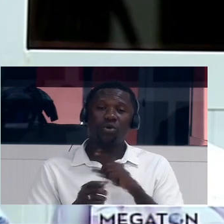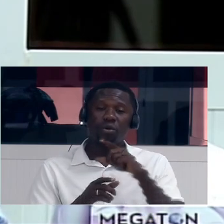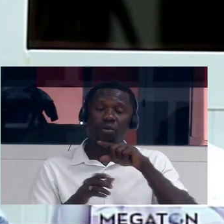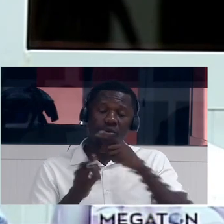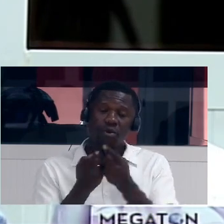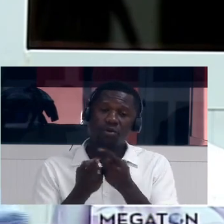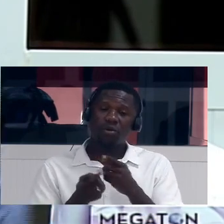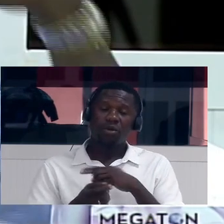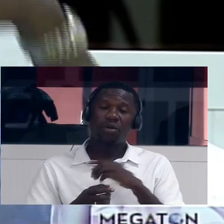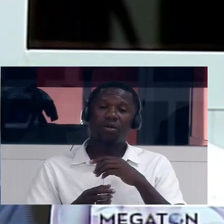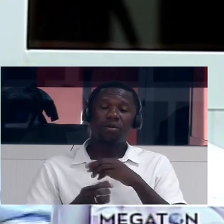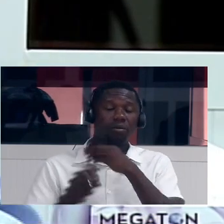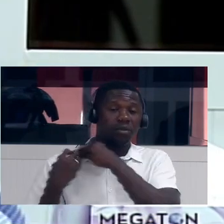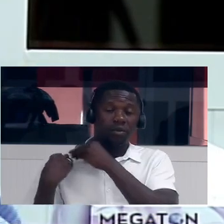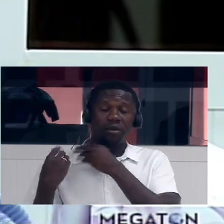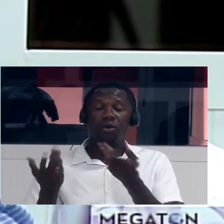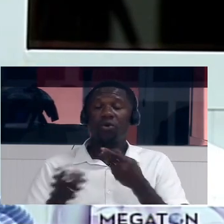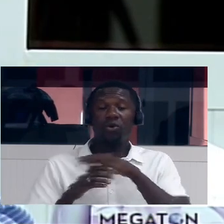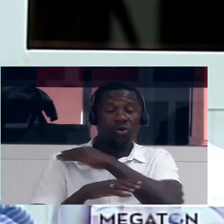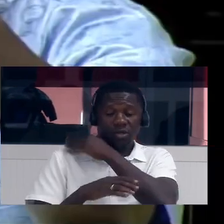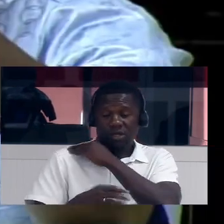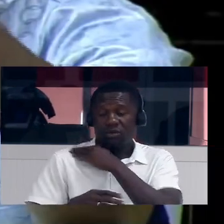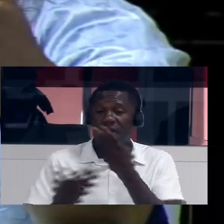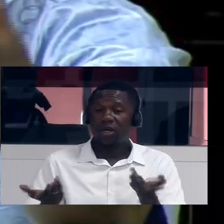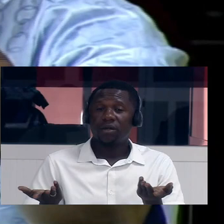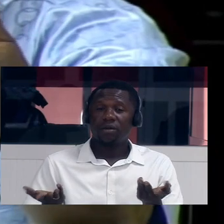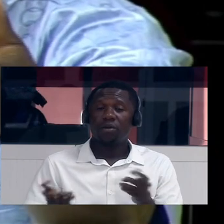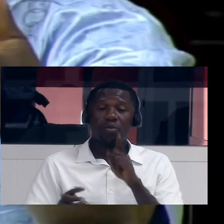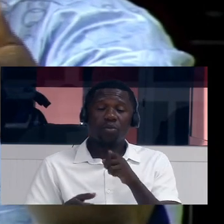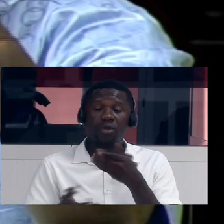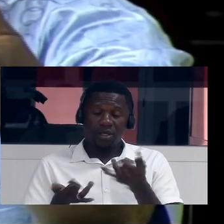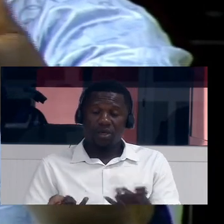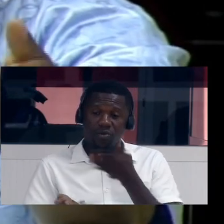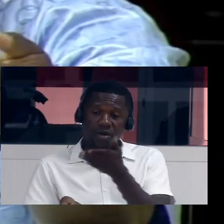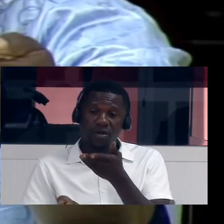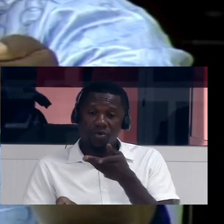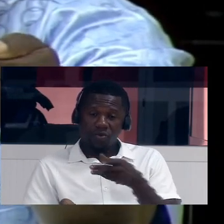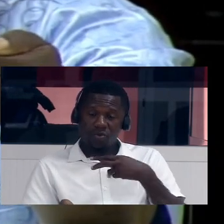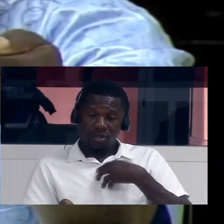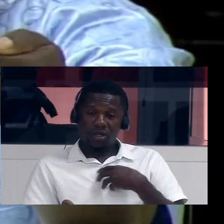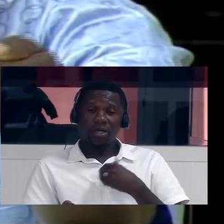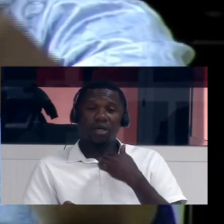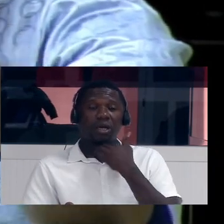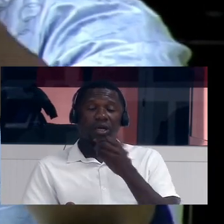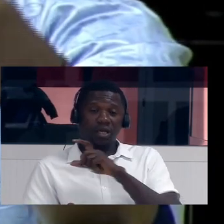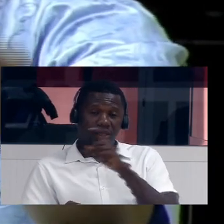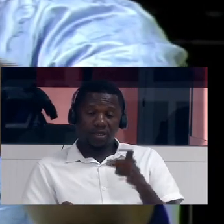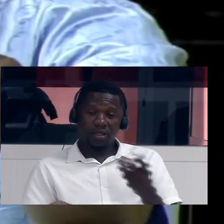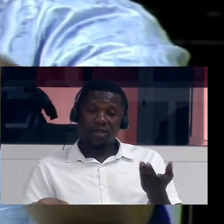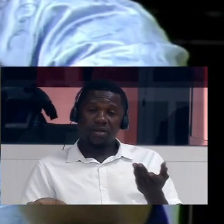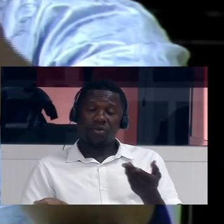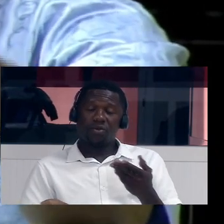these big officers with all these things on their shoulders. Yeah, but you needed answers. You could not